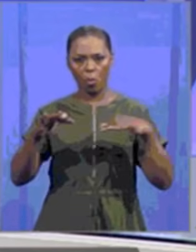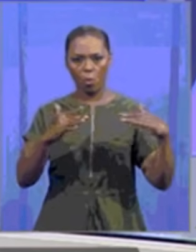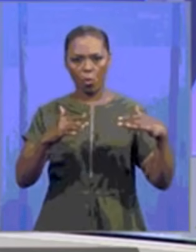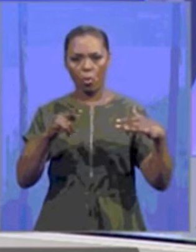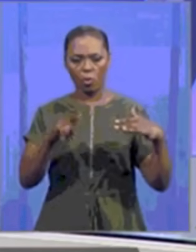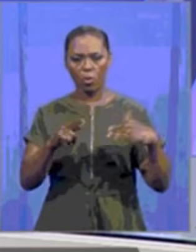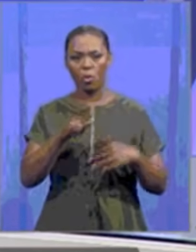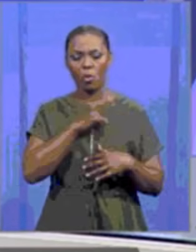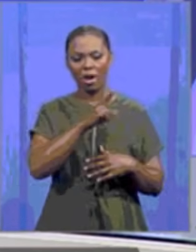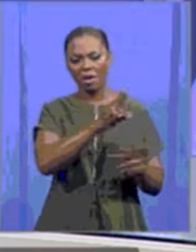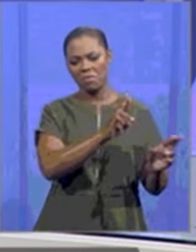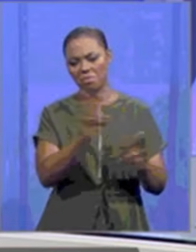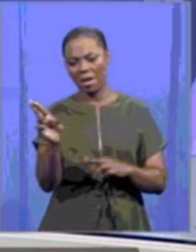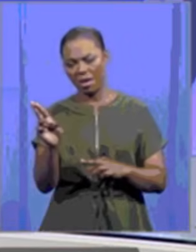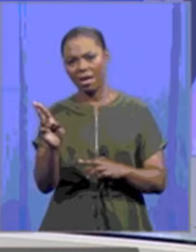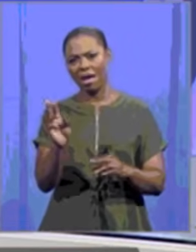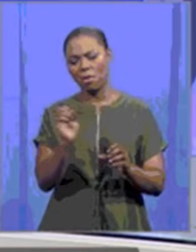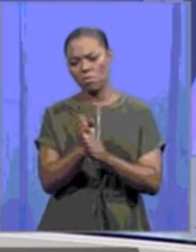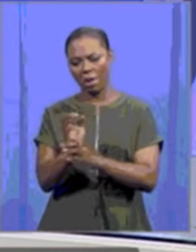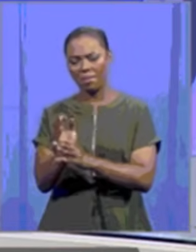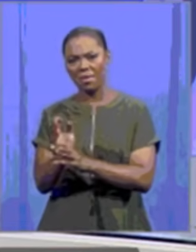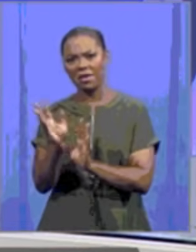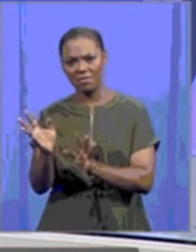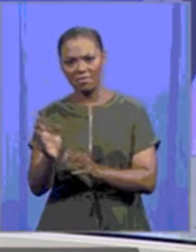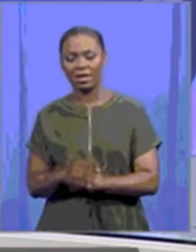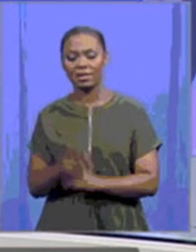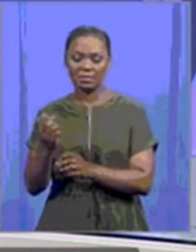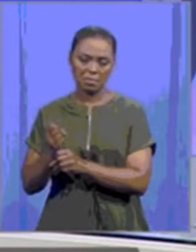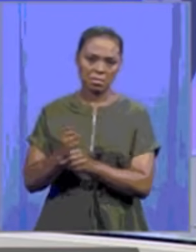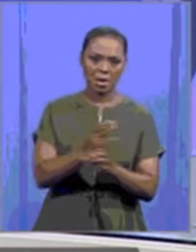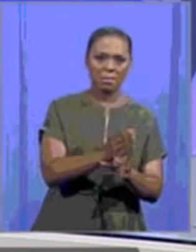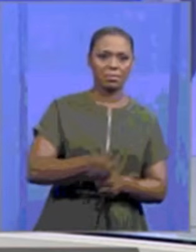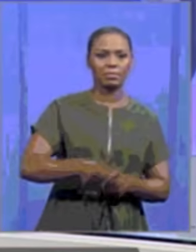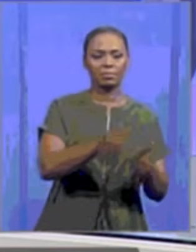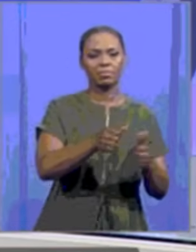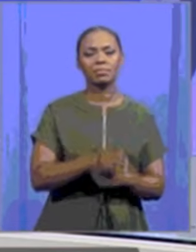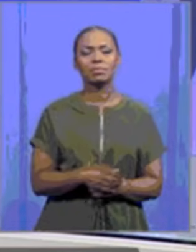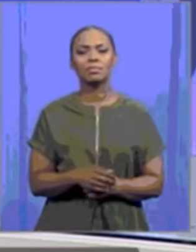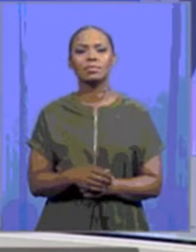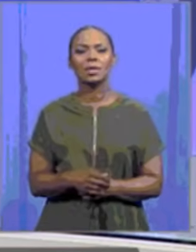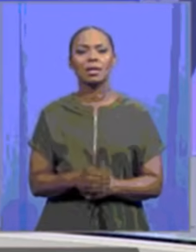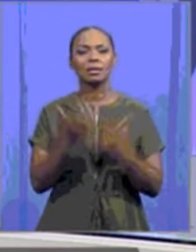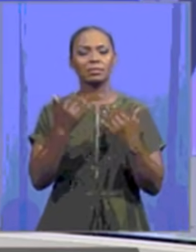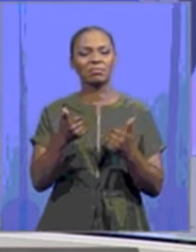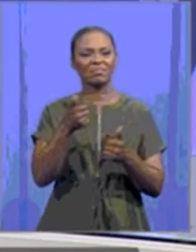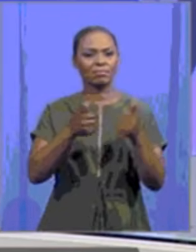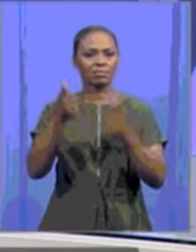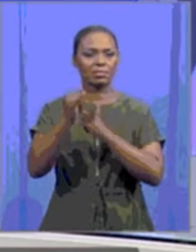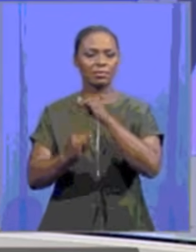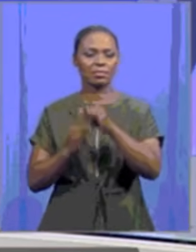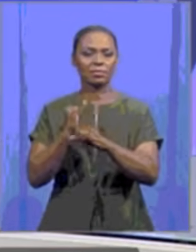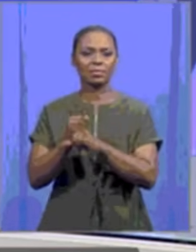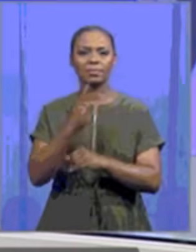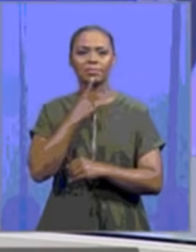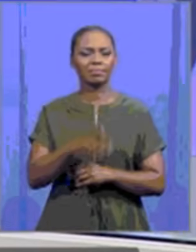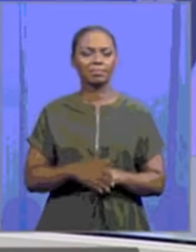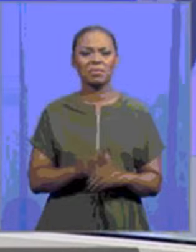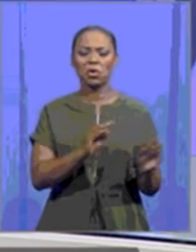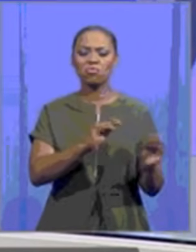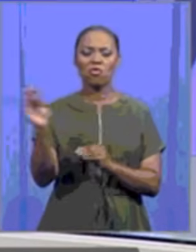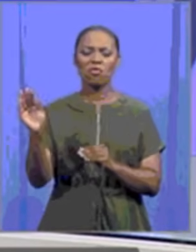arabela tlhaselo ya sehlopha sa bahlabani ba Hamas. Mokgatlo wa ditšhabakopano o re go huduša batho ka moka ga go